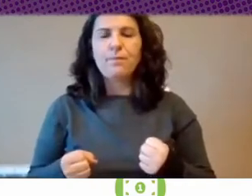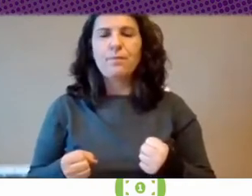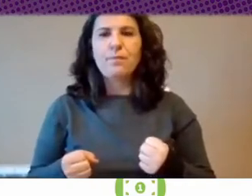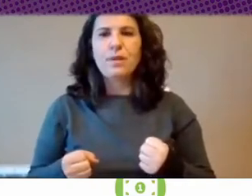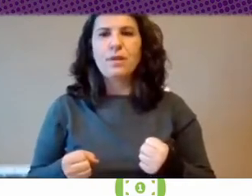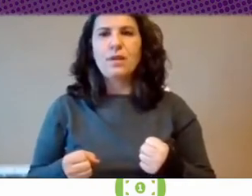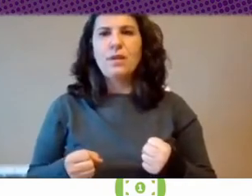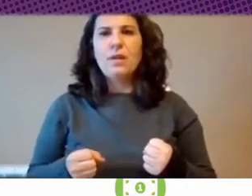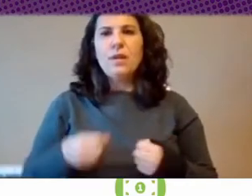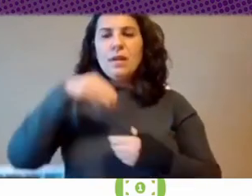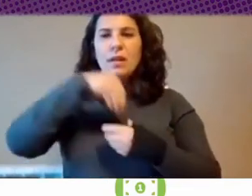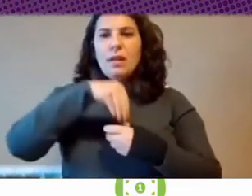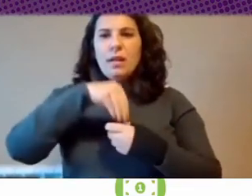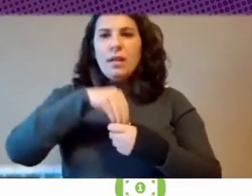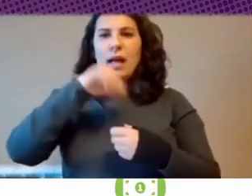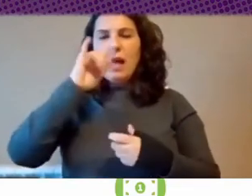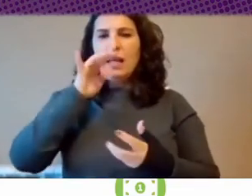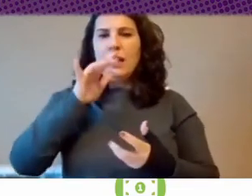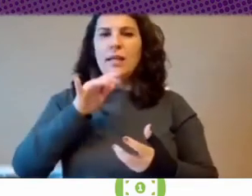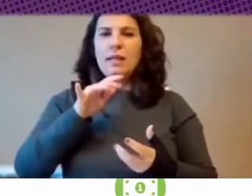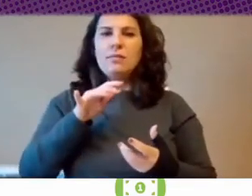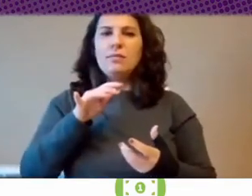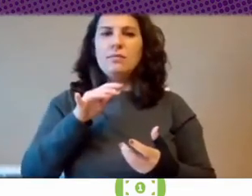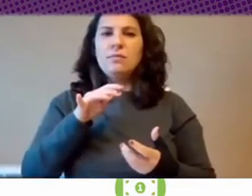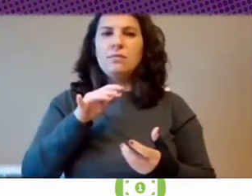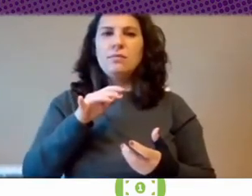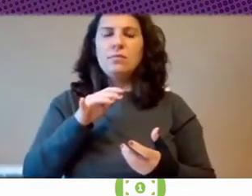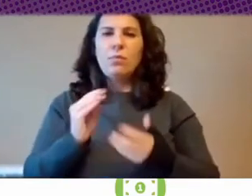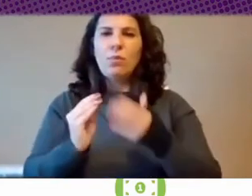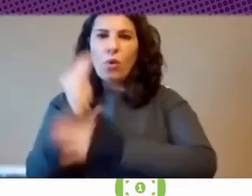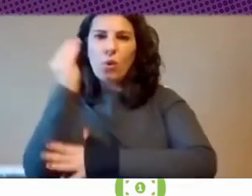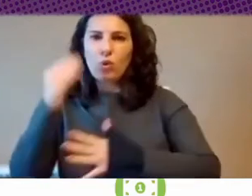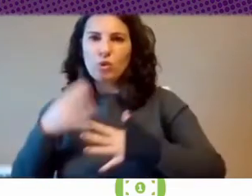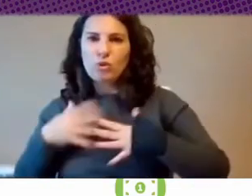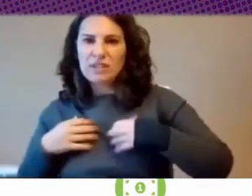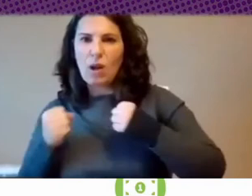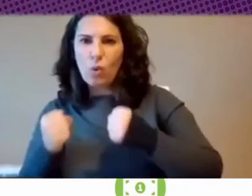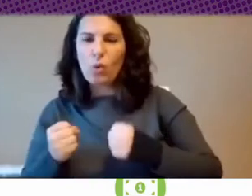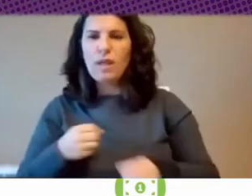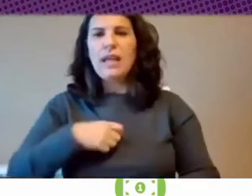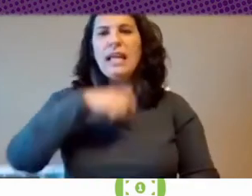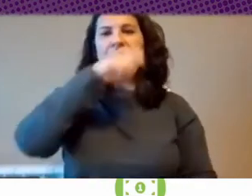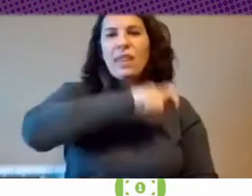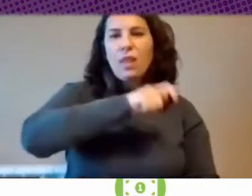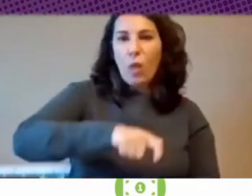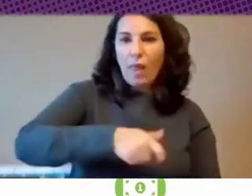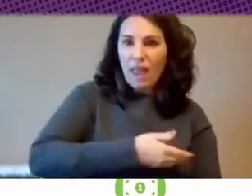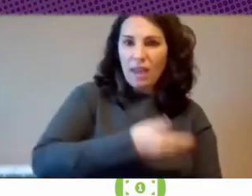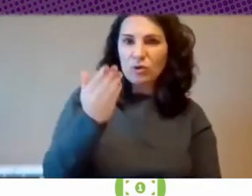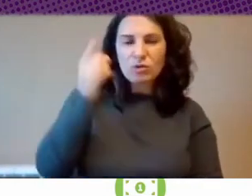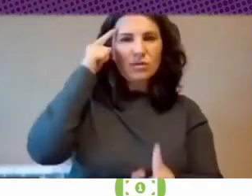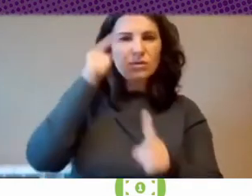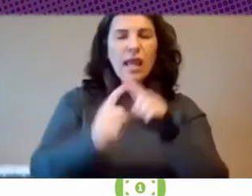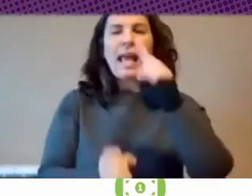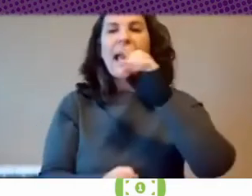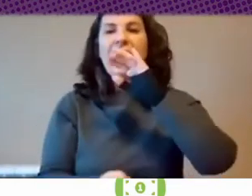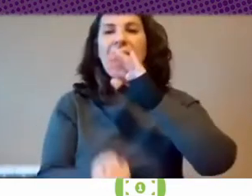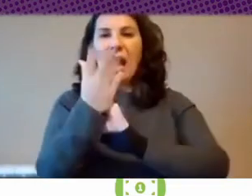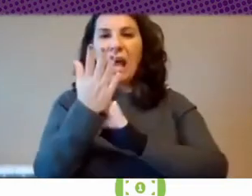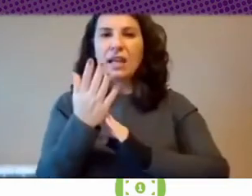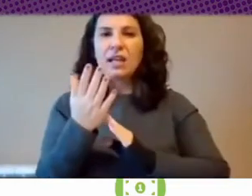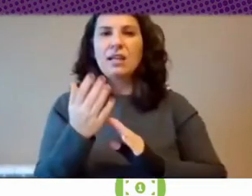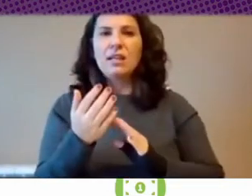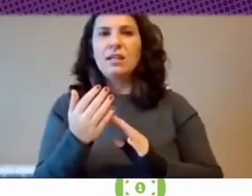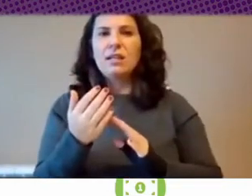citizens, in order to generate at the end health as an asset class. And let me see if I can go